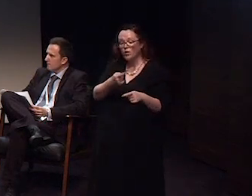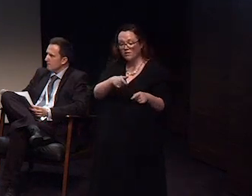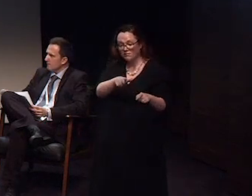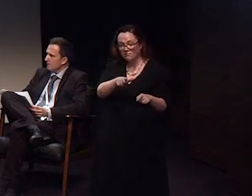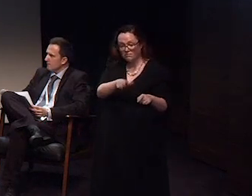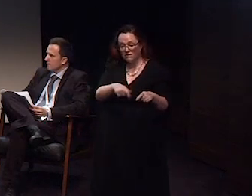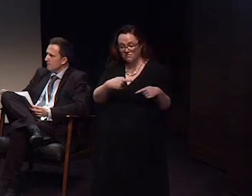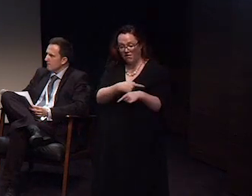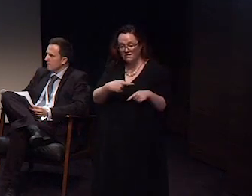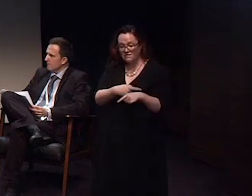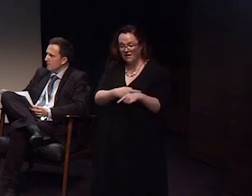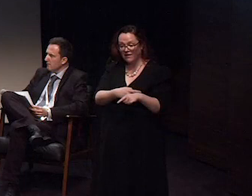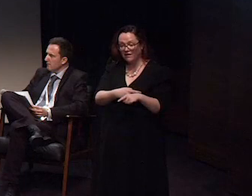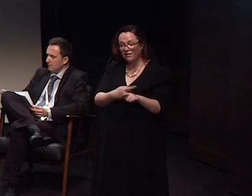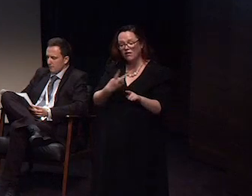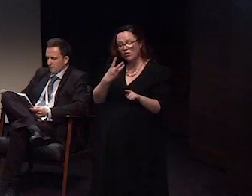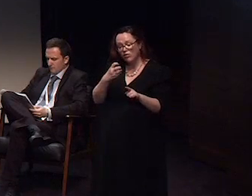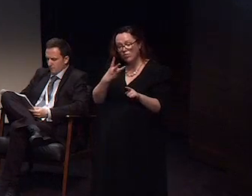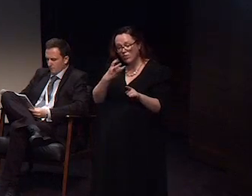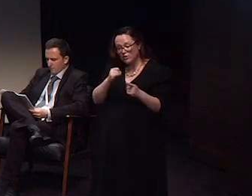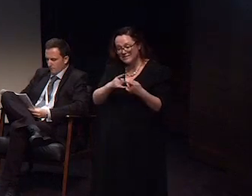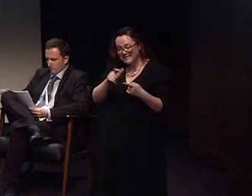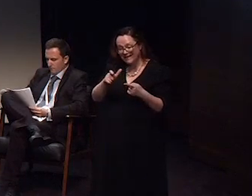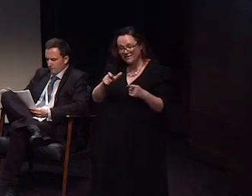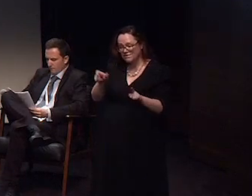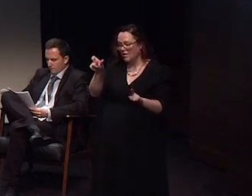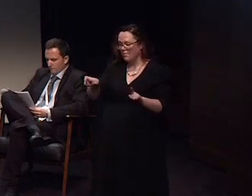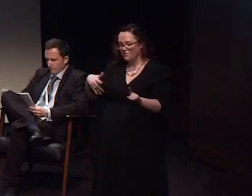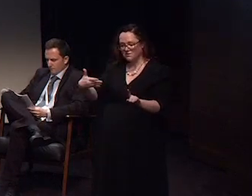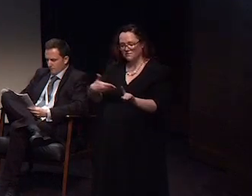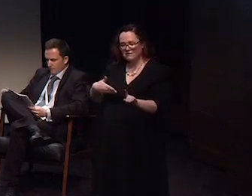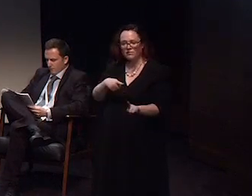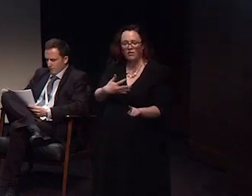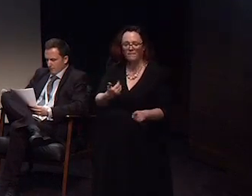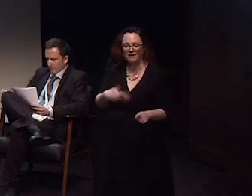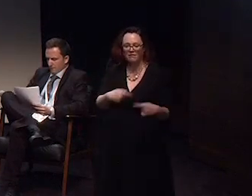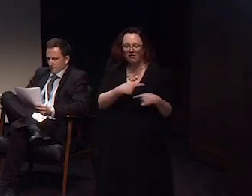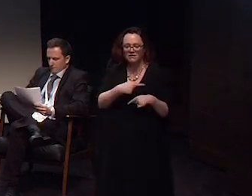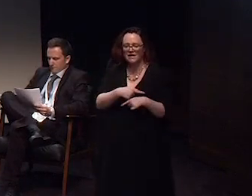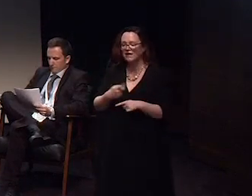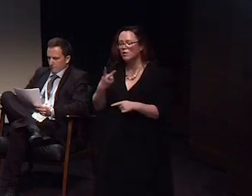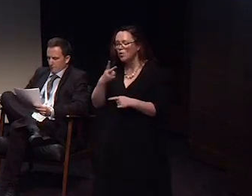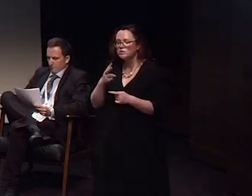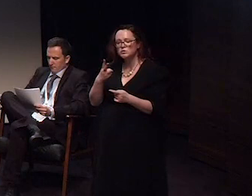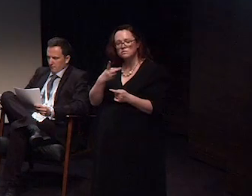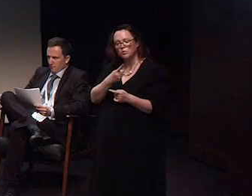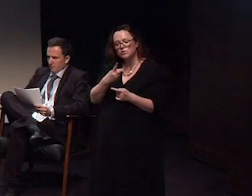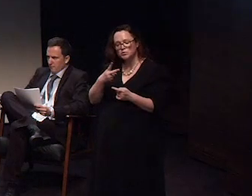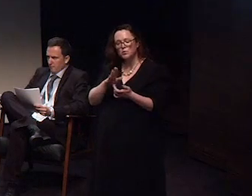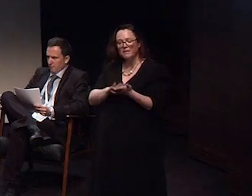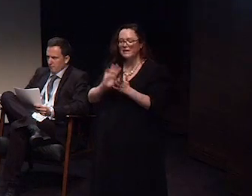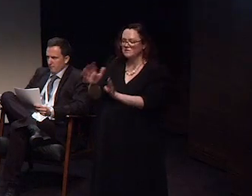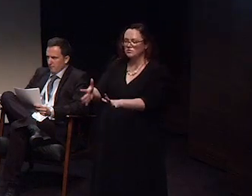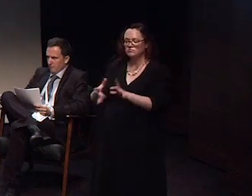to 30 minutes to recognize the cardiac arrest without application. And with urgent time, so